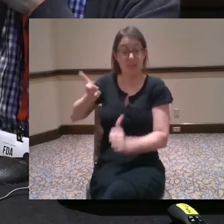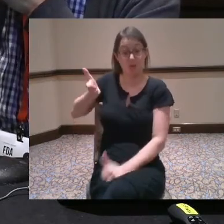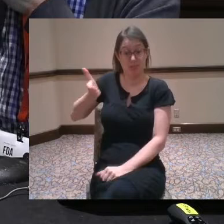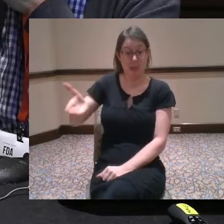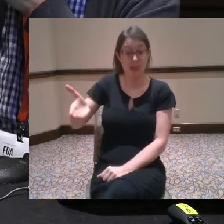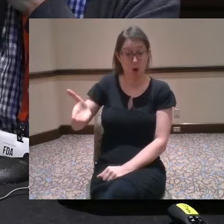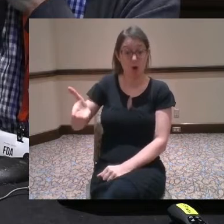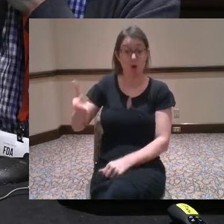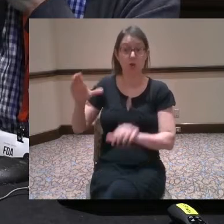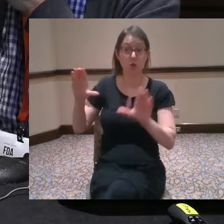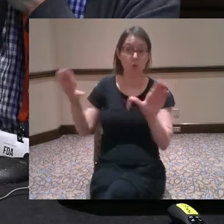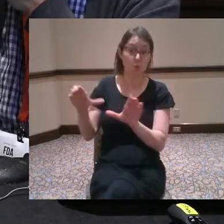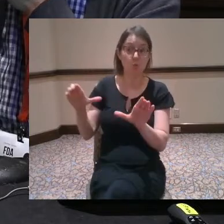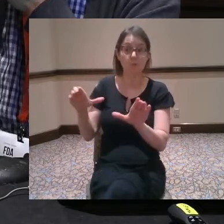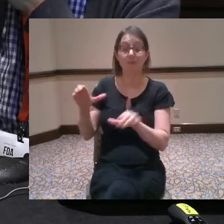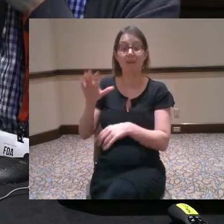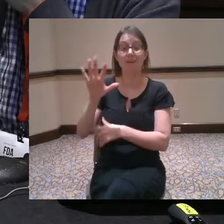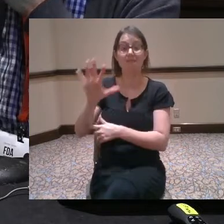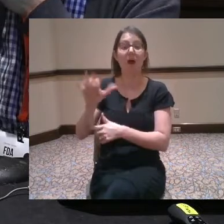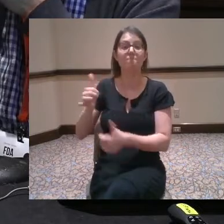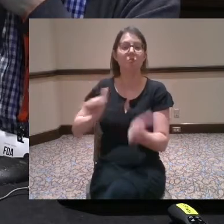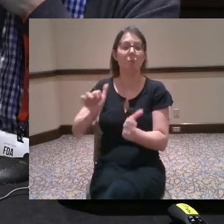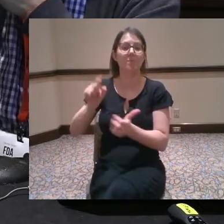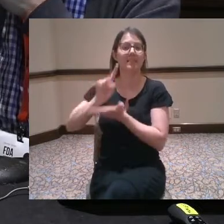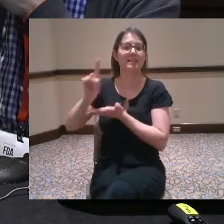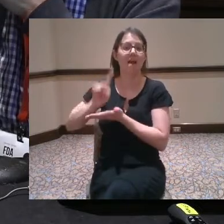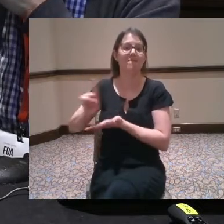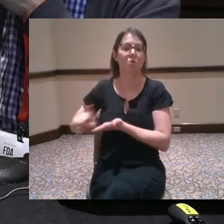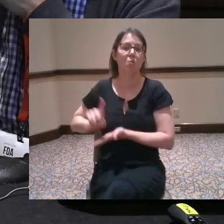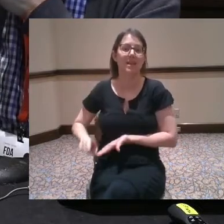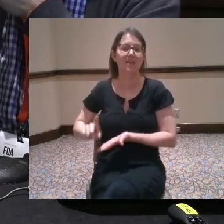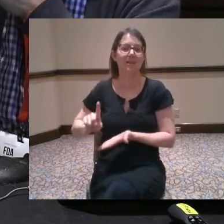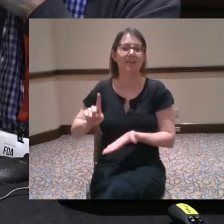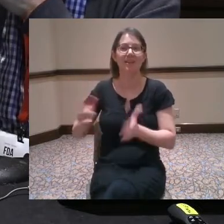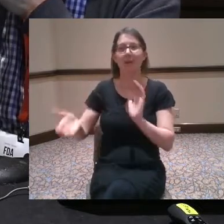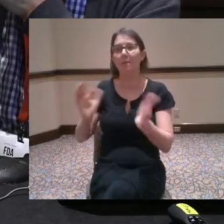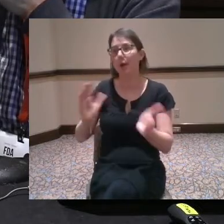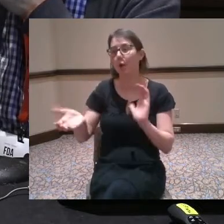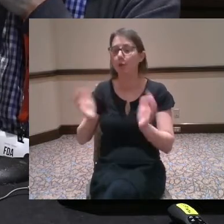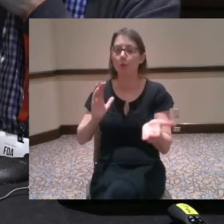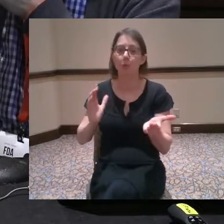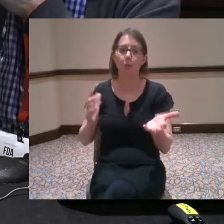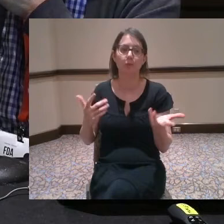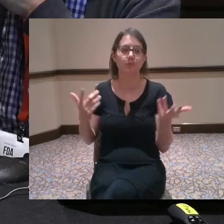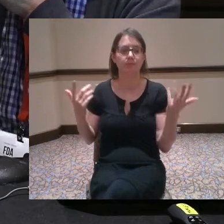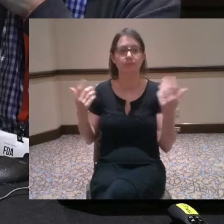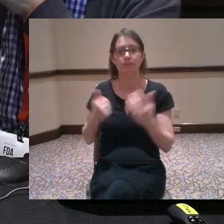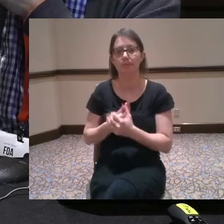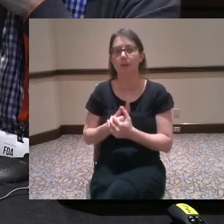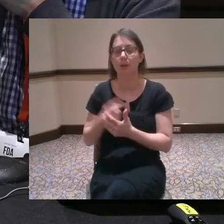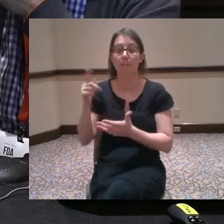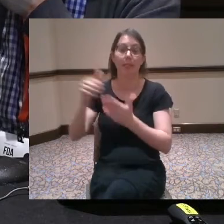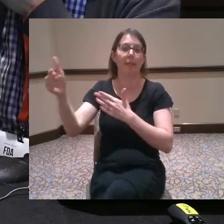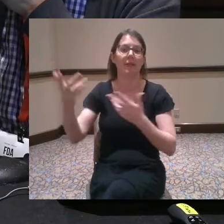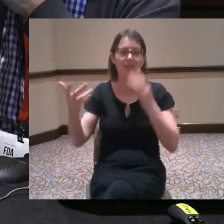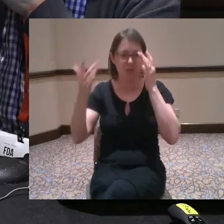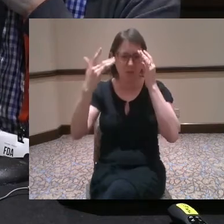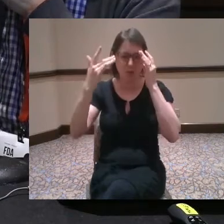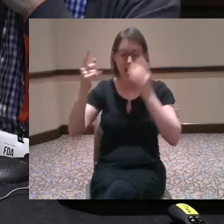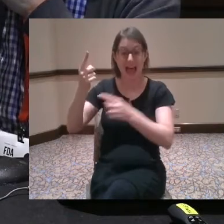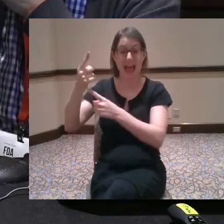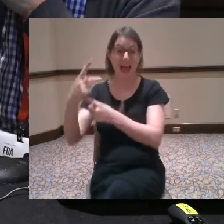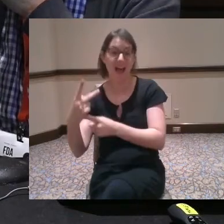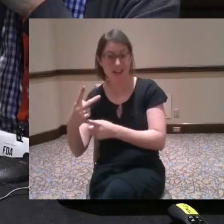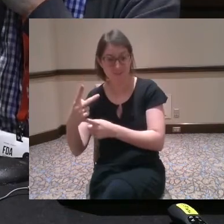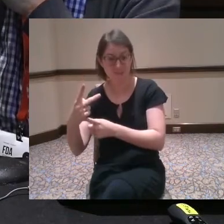do 5 performances a week instead of a certain number because half of those performances have